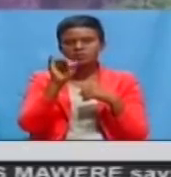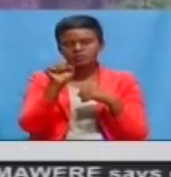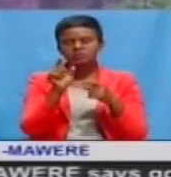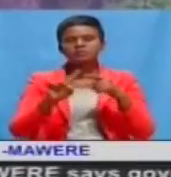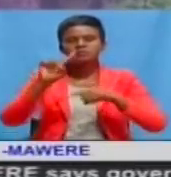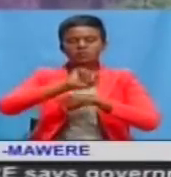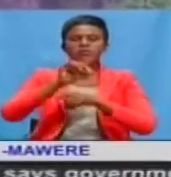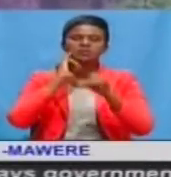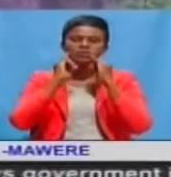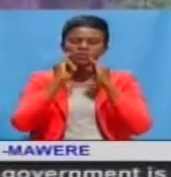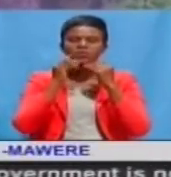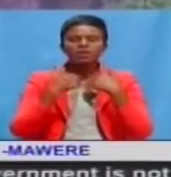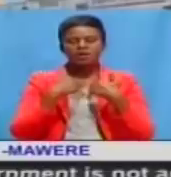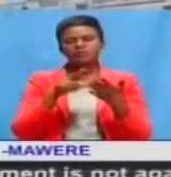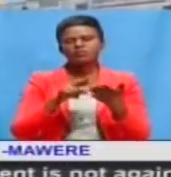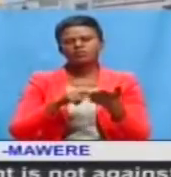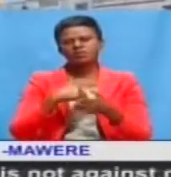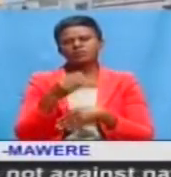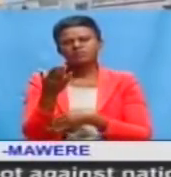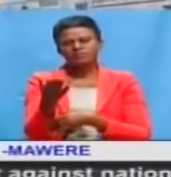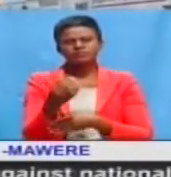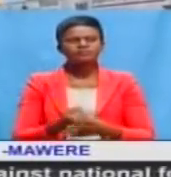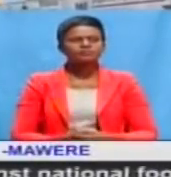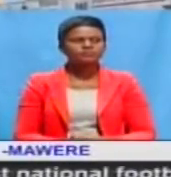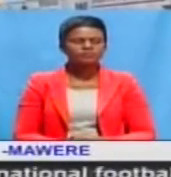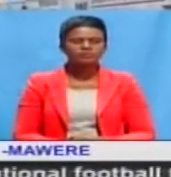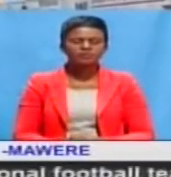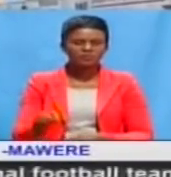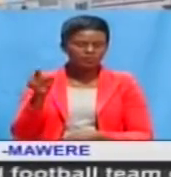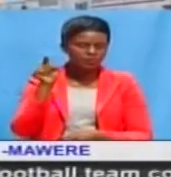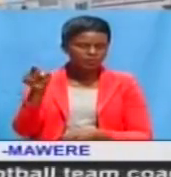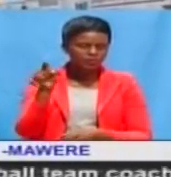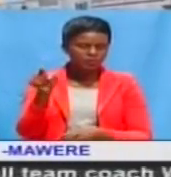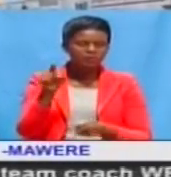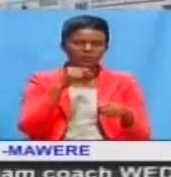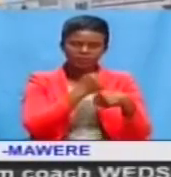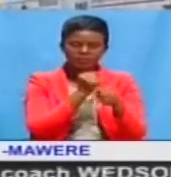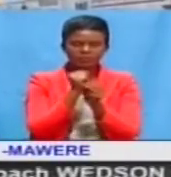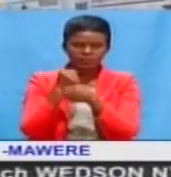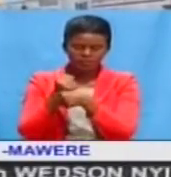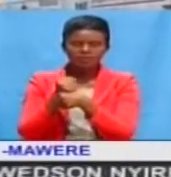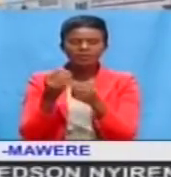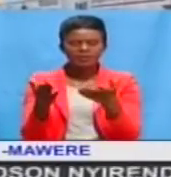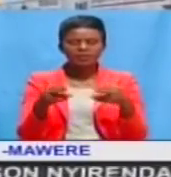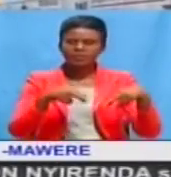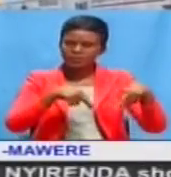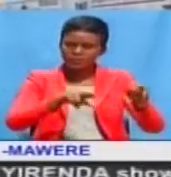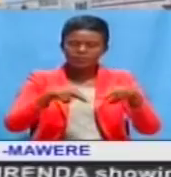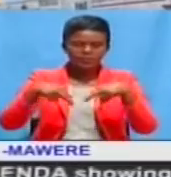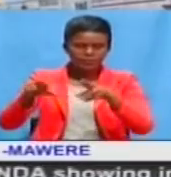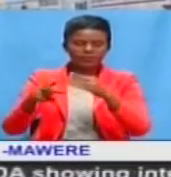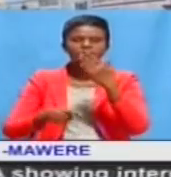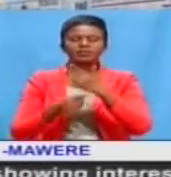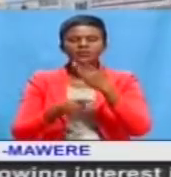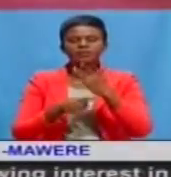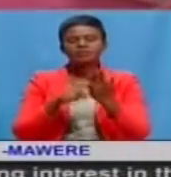today. More in this report. This is the cleanness that greets you when you patronize the streets of the Central Business